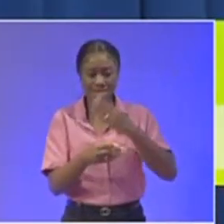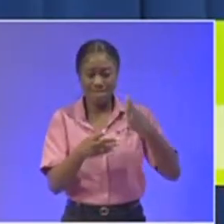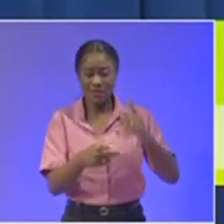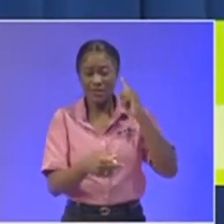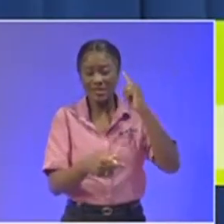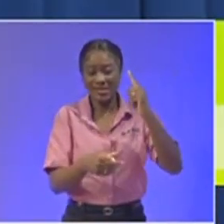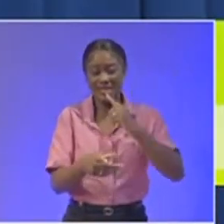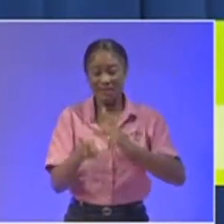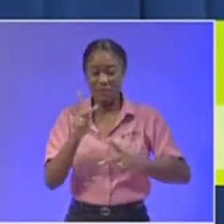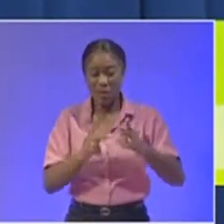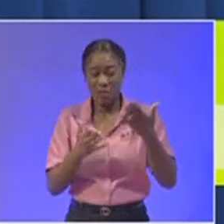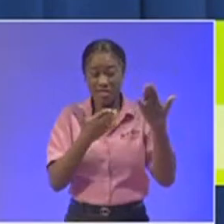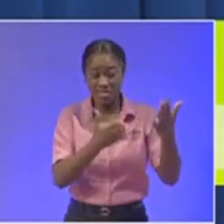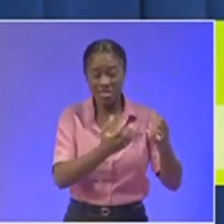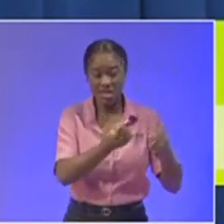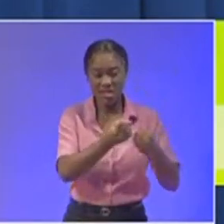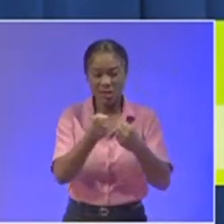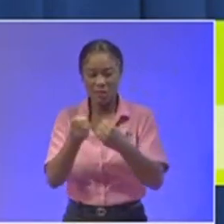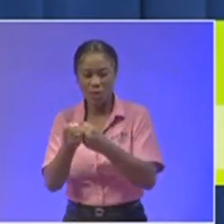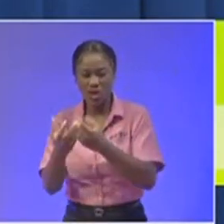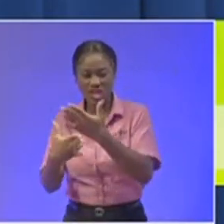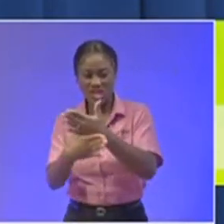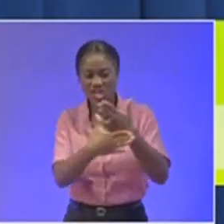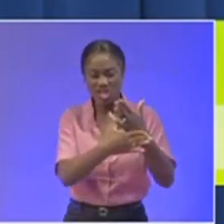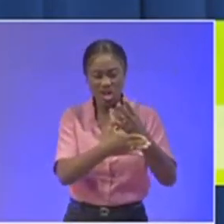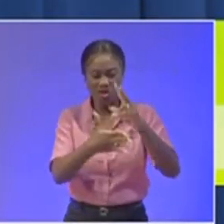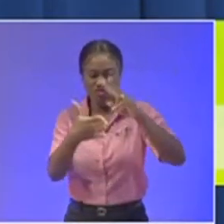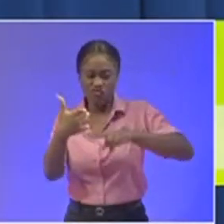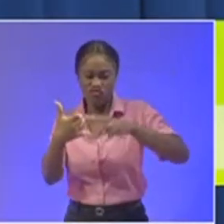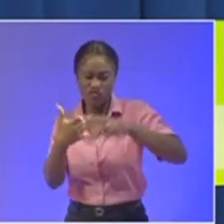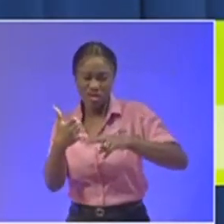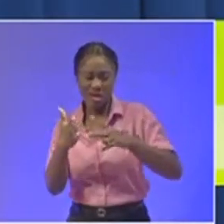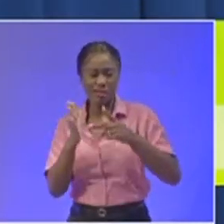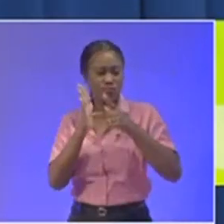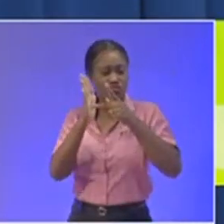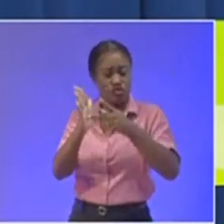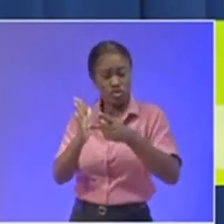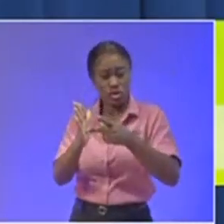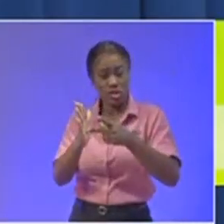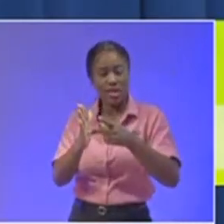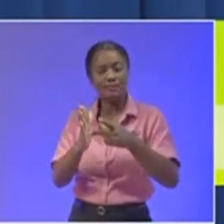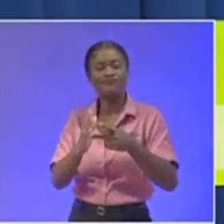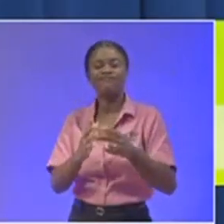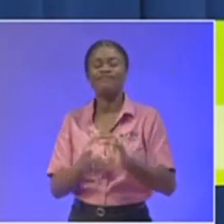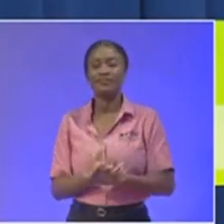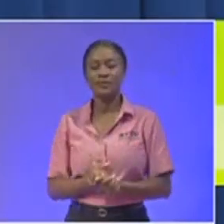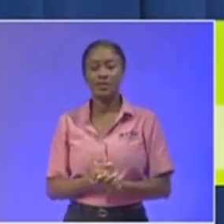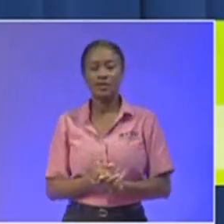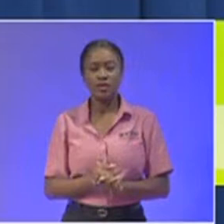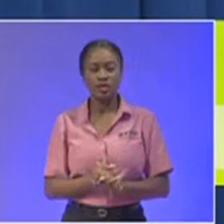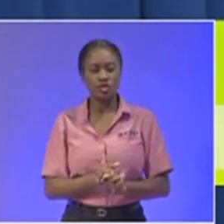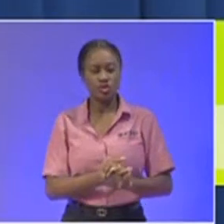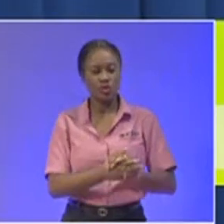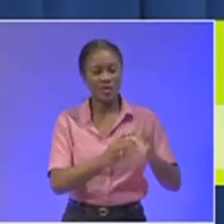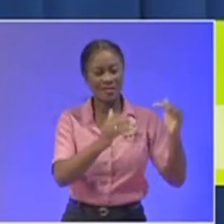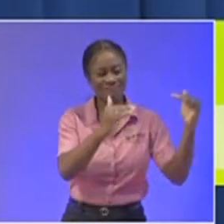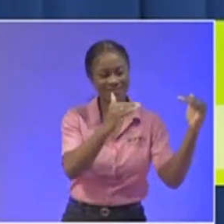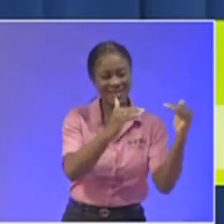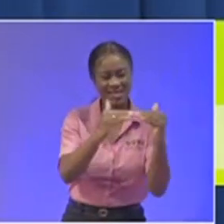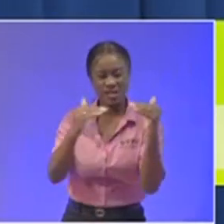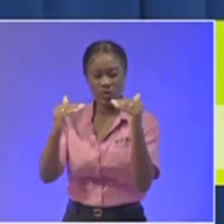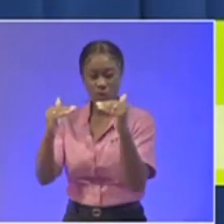be flooded, shared reading projects, different things you can put in place so that they have an equitable